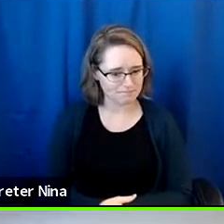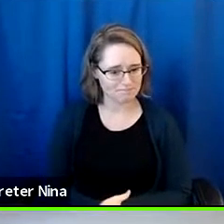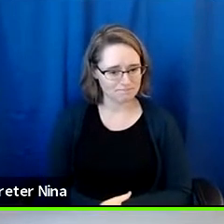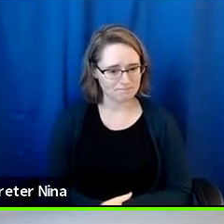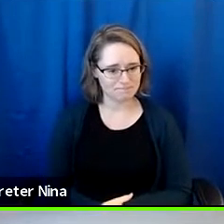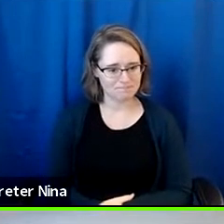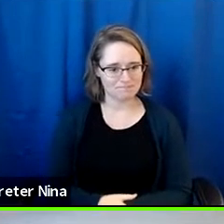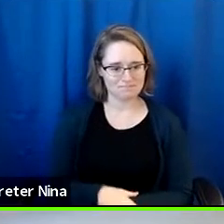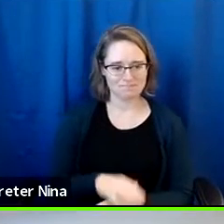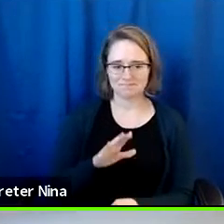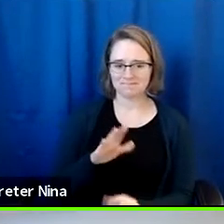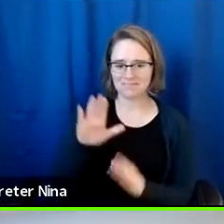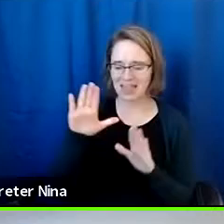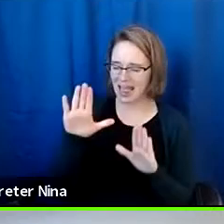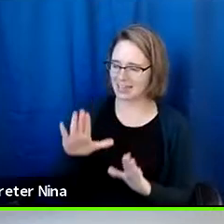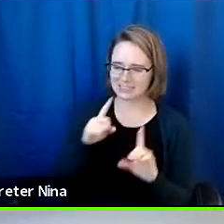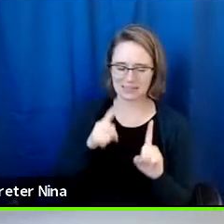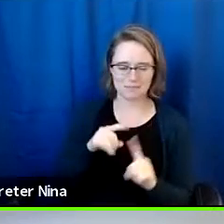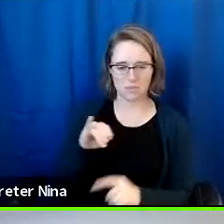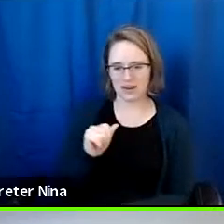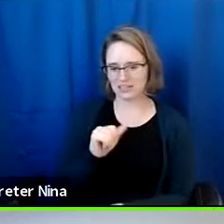That's such an excellent point, Joyce.